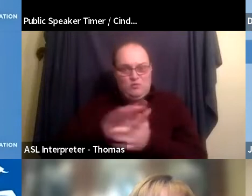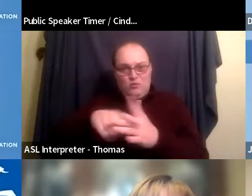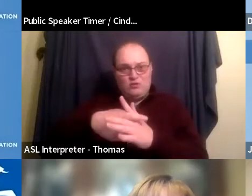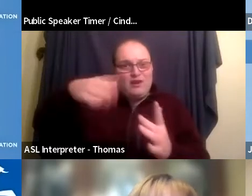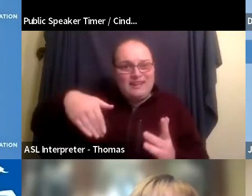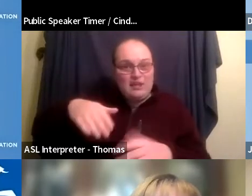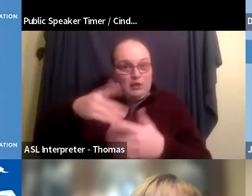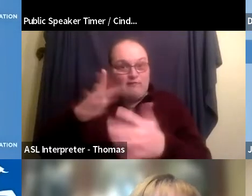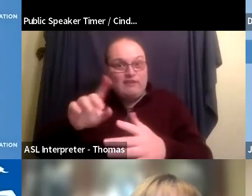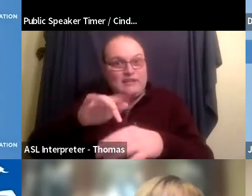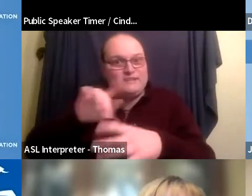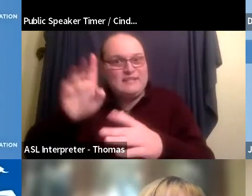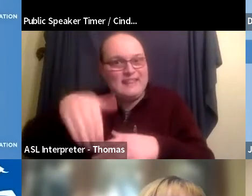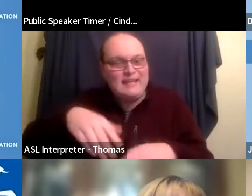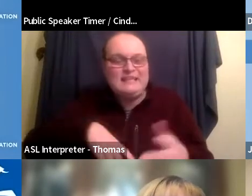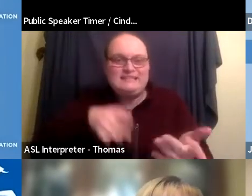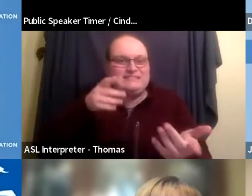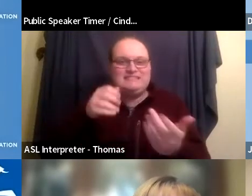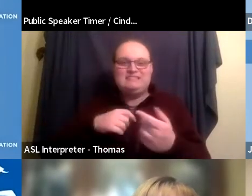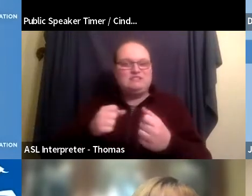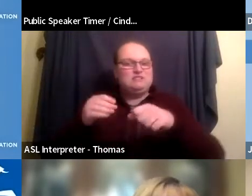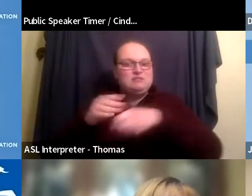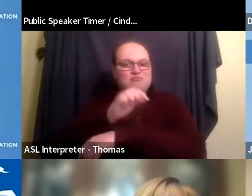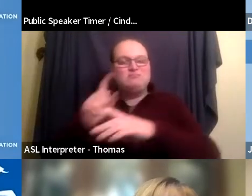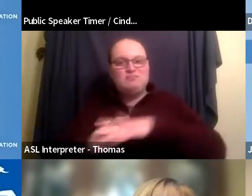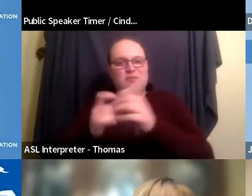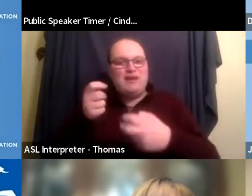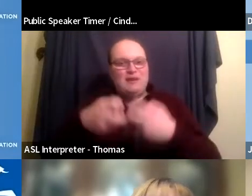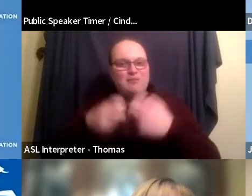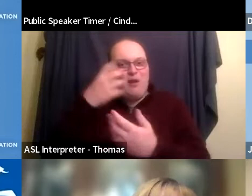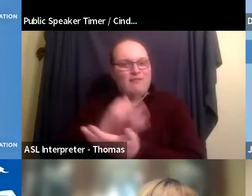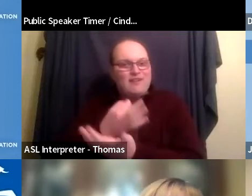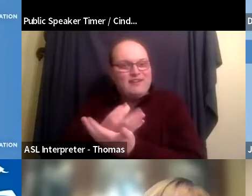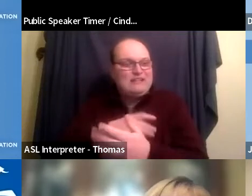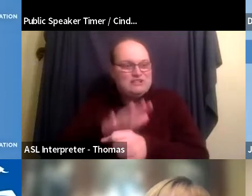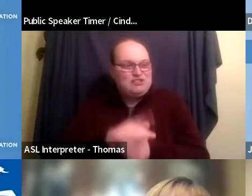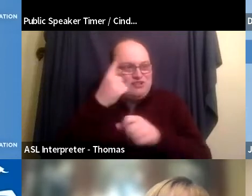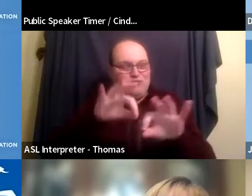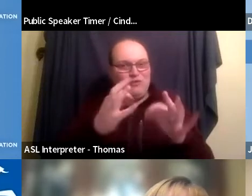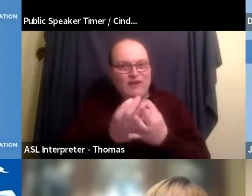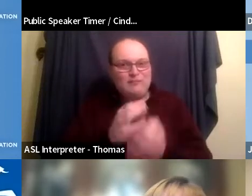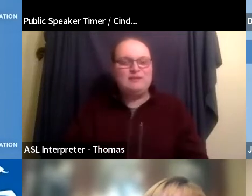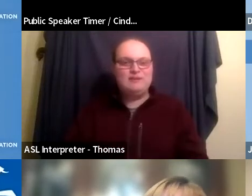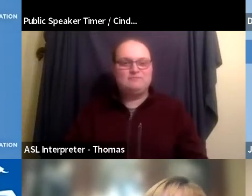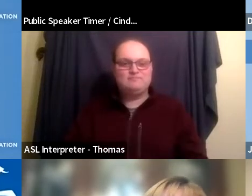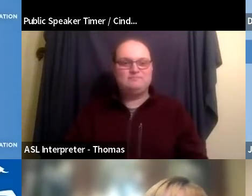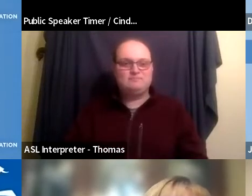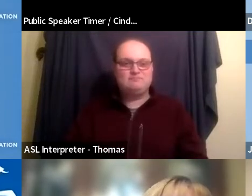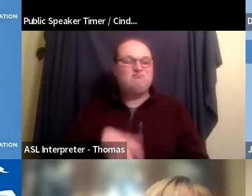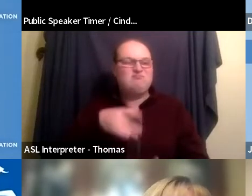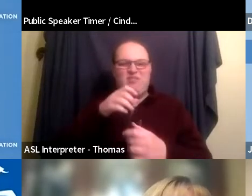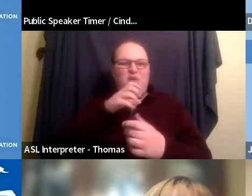present financial and job-related hardships and stressors for our families. Aging and substandard school buildings are a concern for